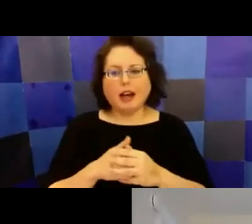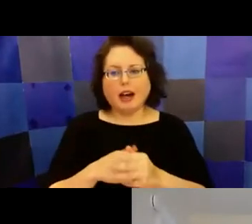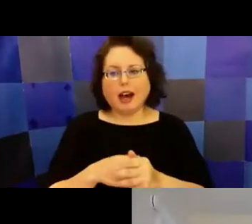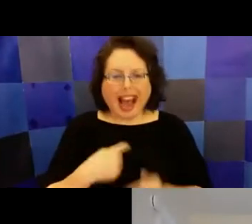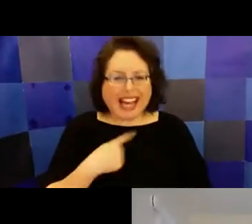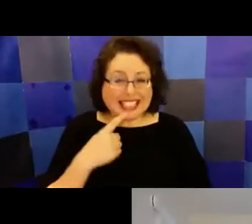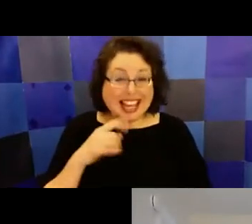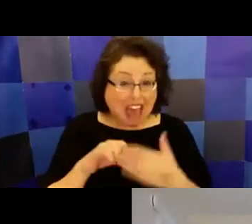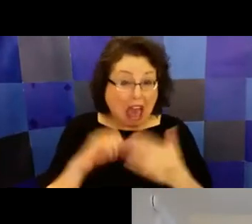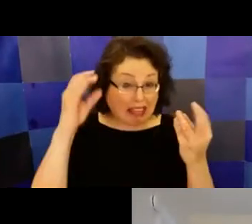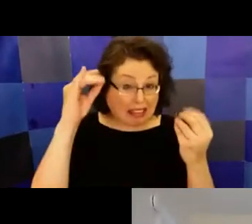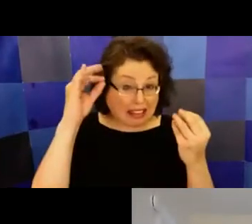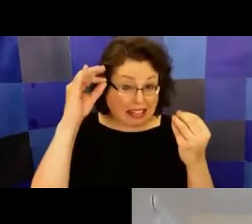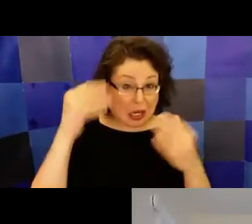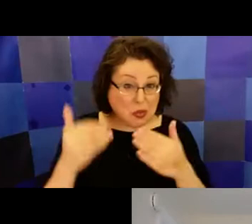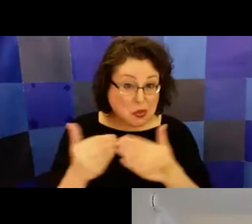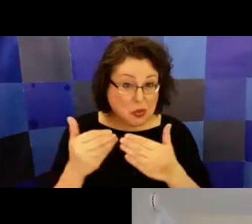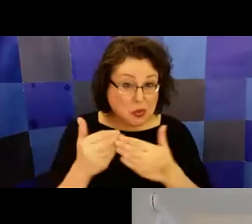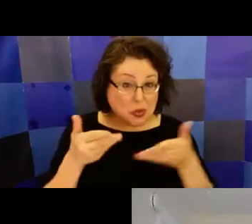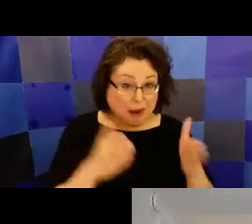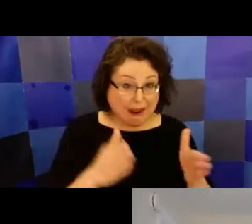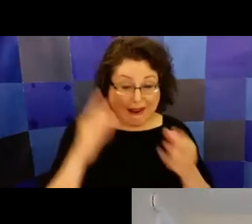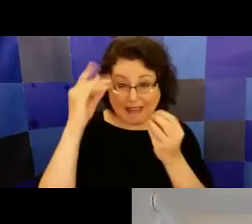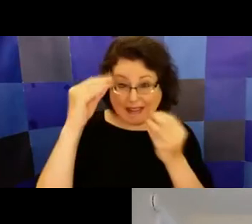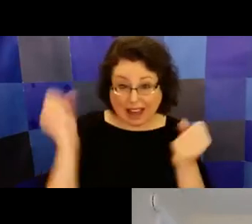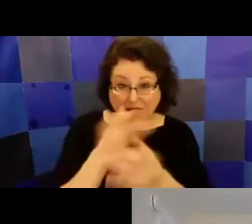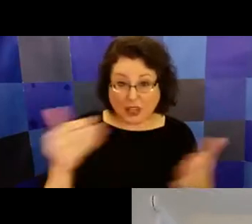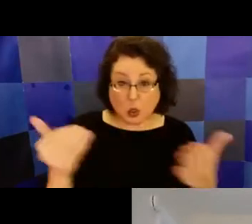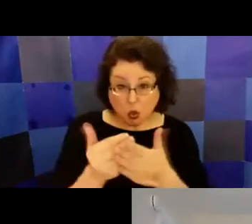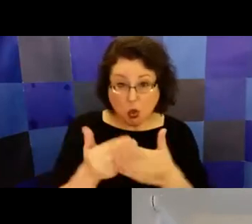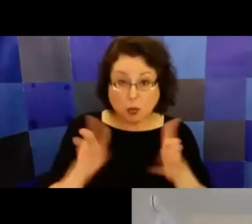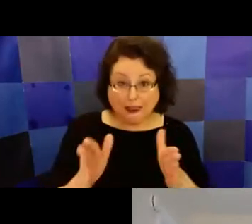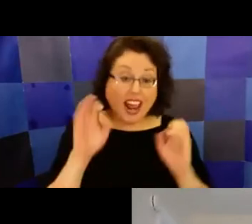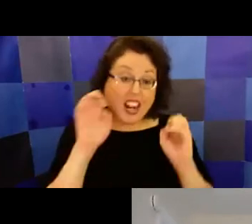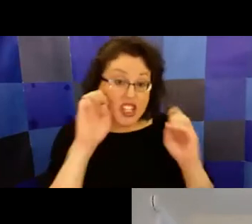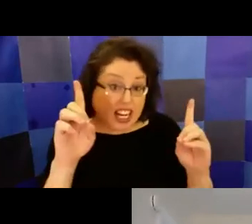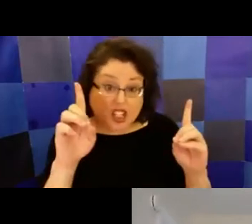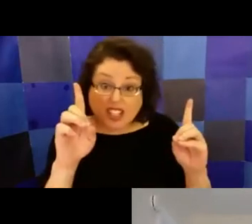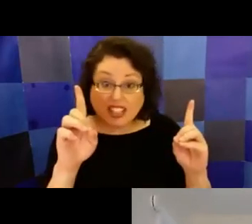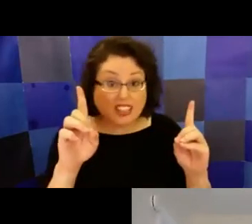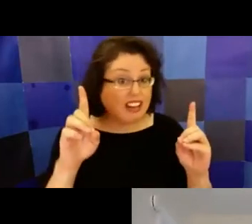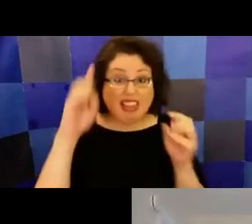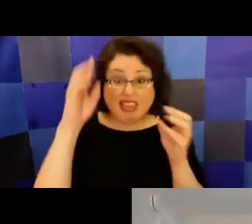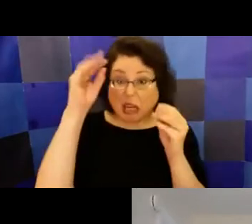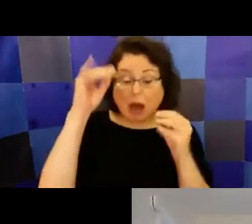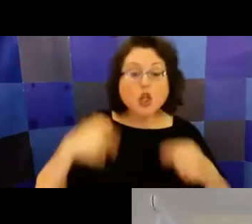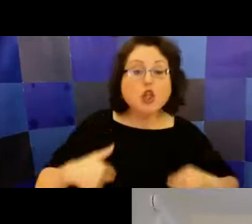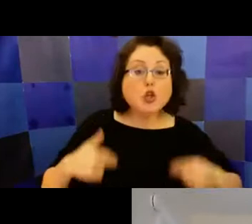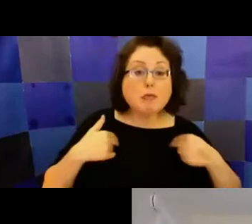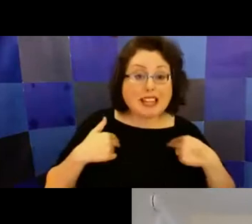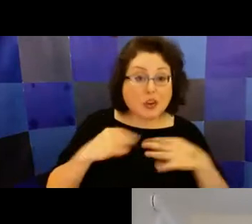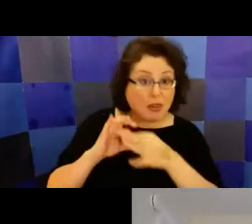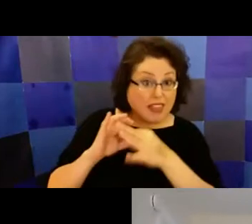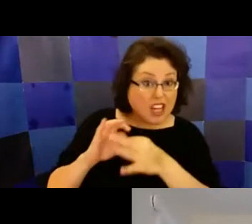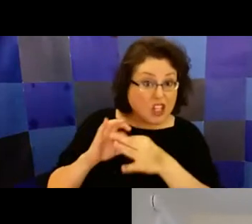this rethinking of everything, of not only education, but like human relations, right?